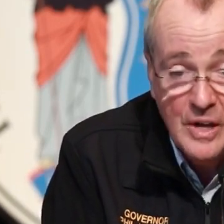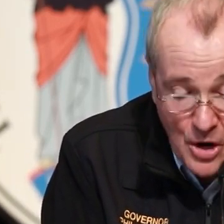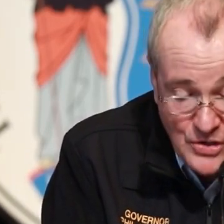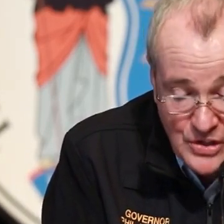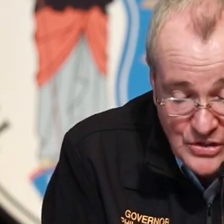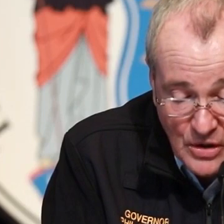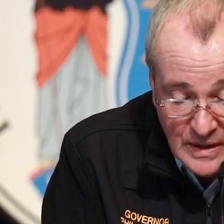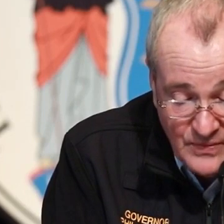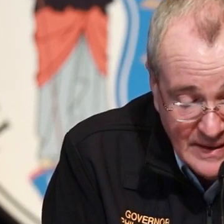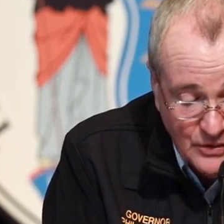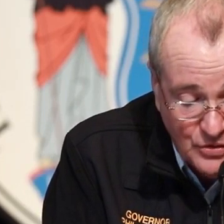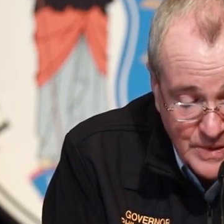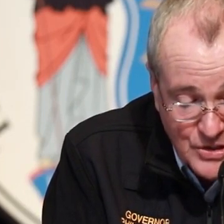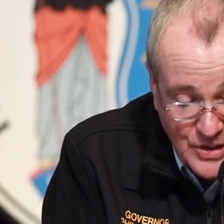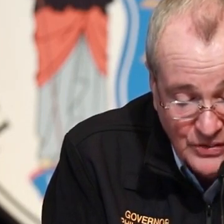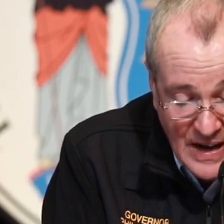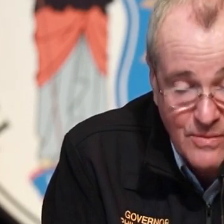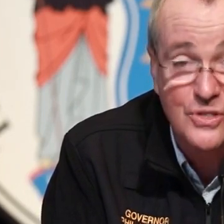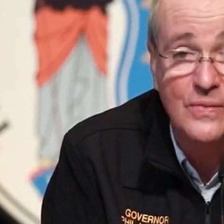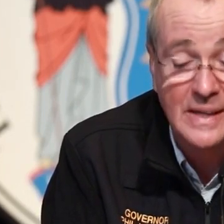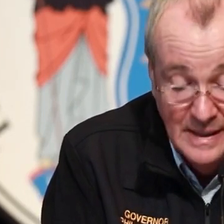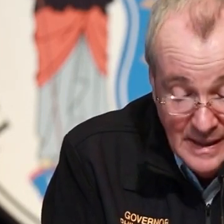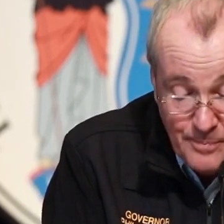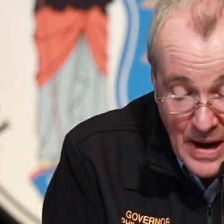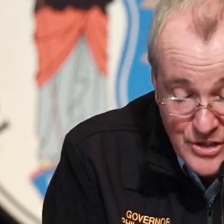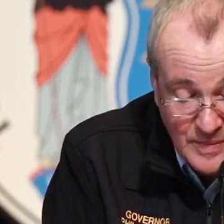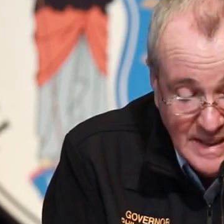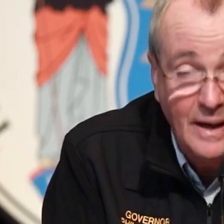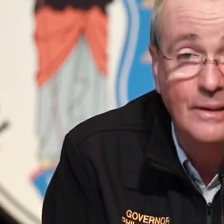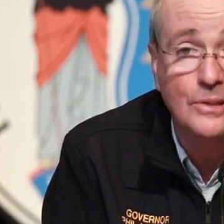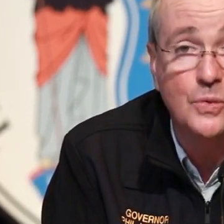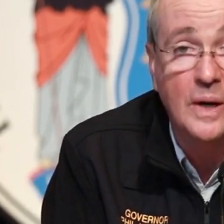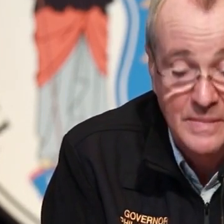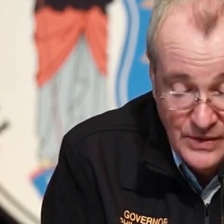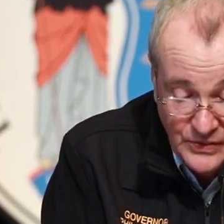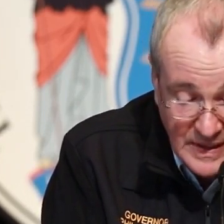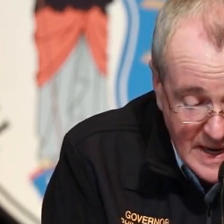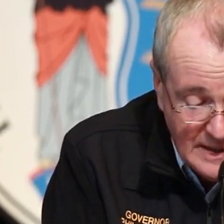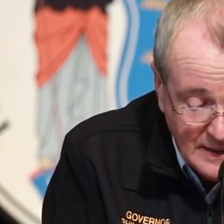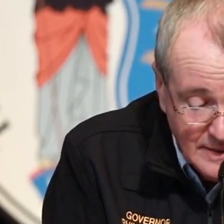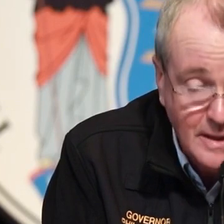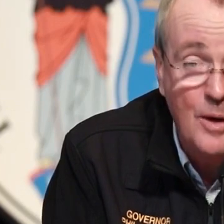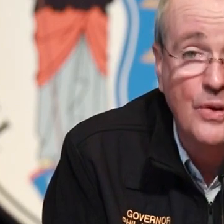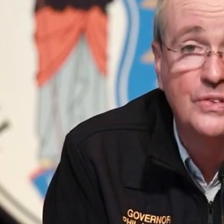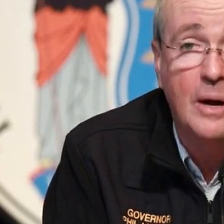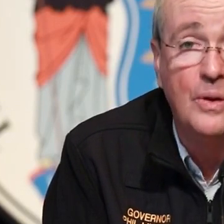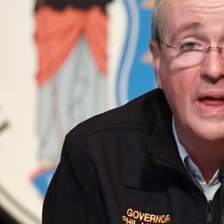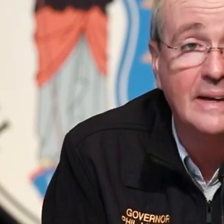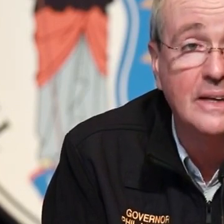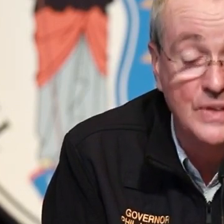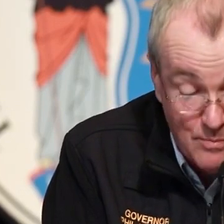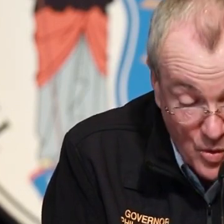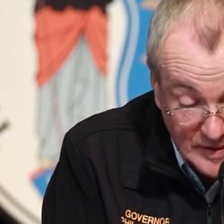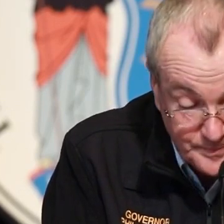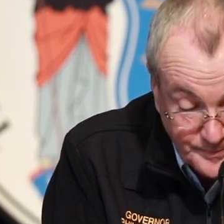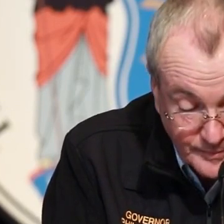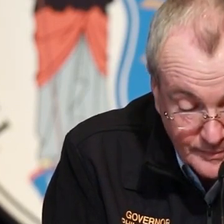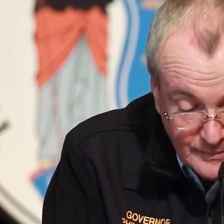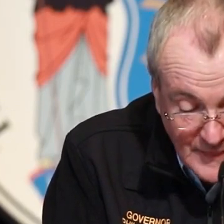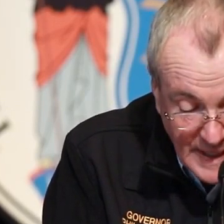since the emergency started, the Vineland Soup Kitchen has gone from serving approximately 120 meals today to almost double that, if not